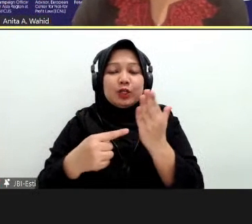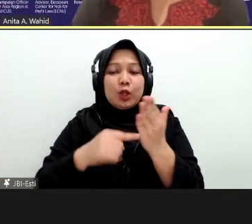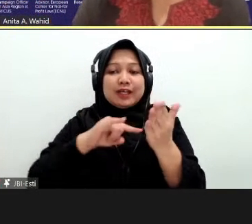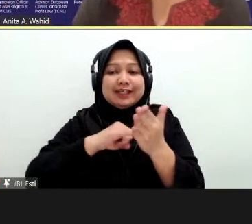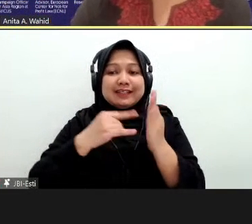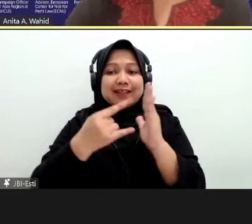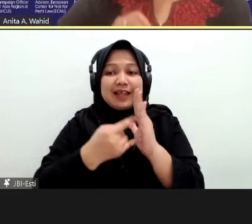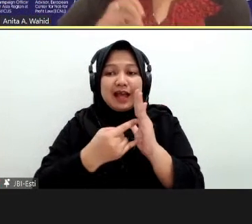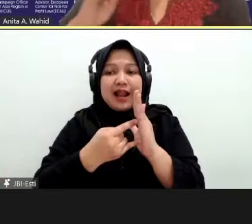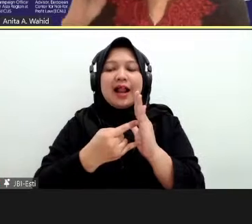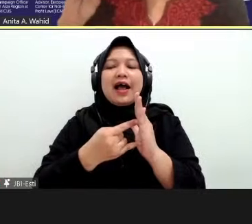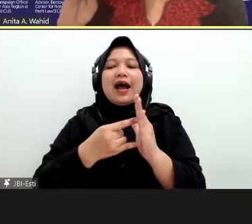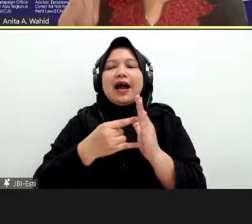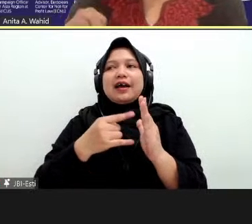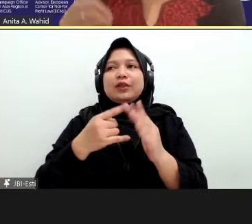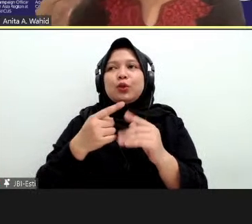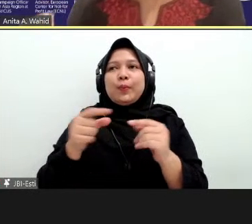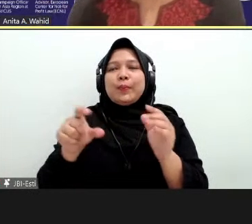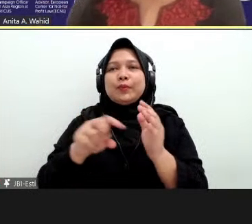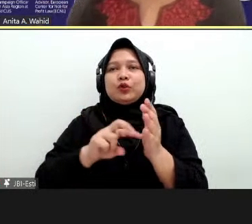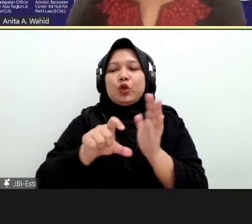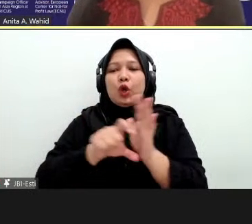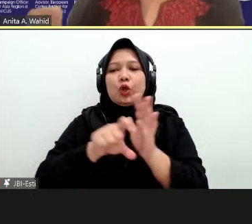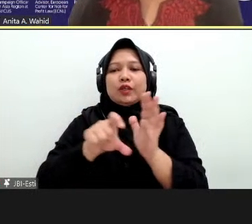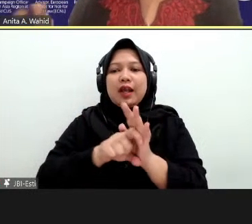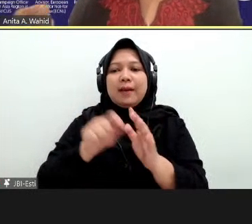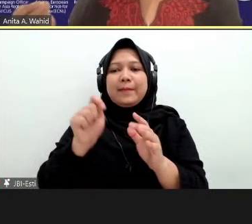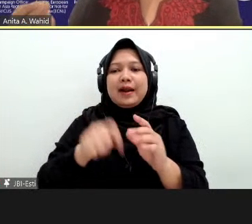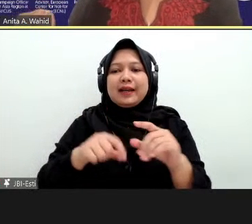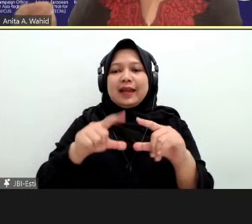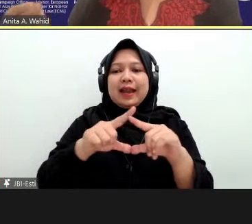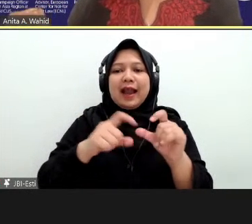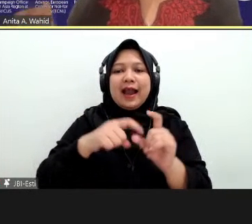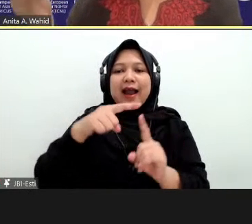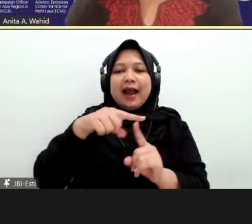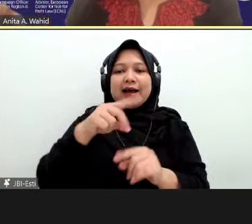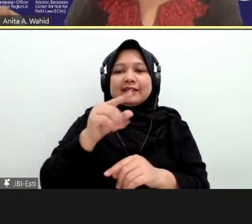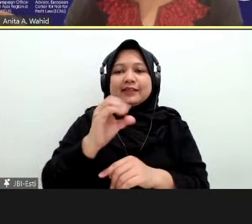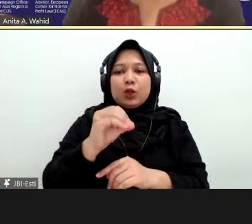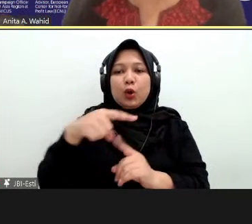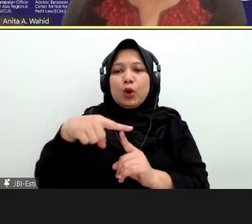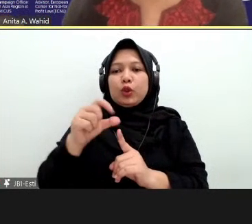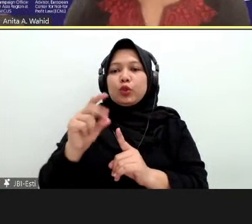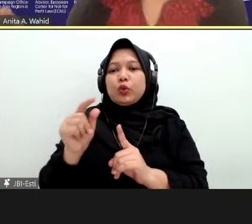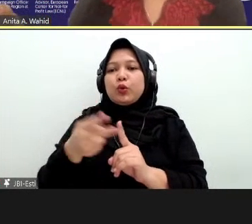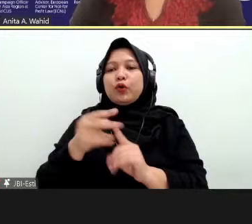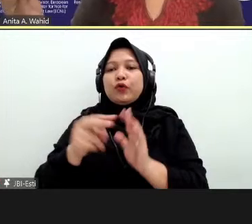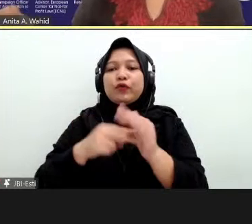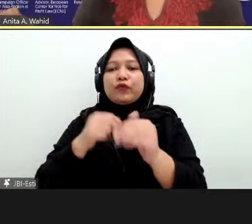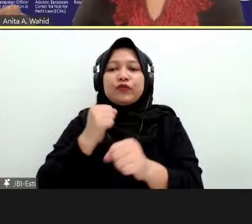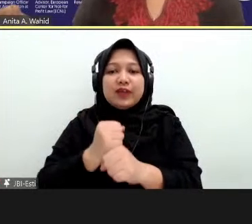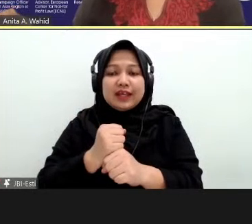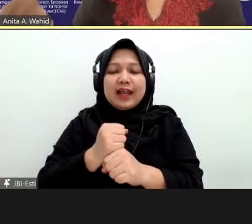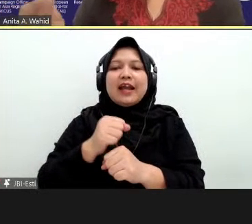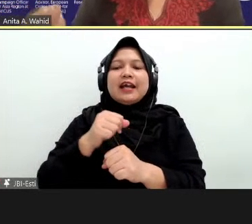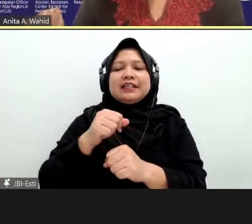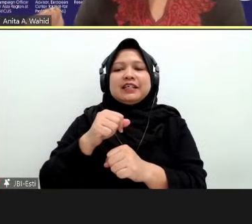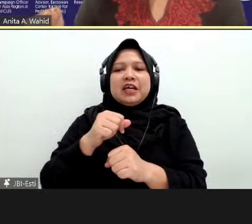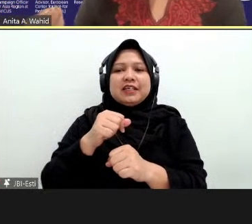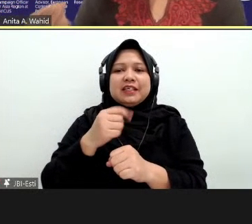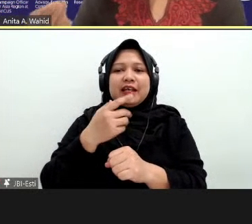on the digital technology. In this way, we talk about our servings, showing about